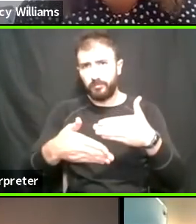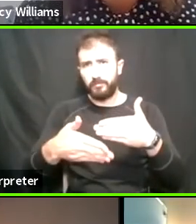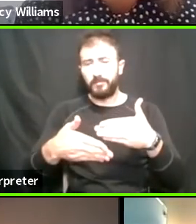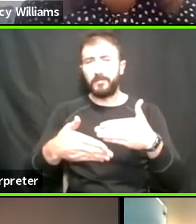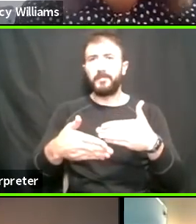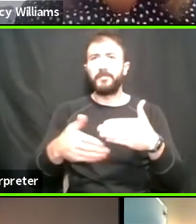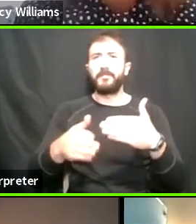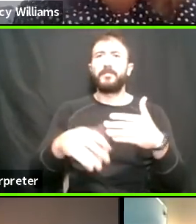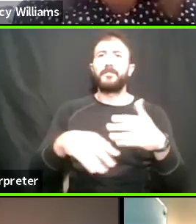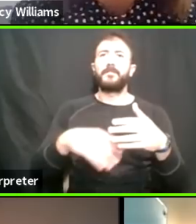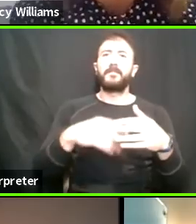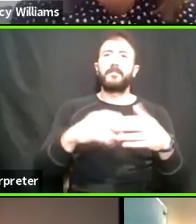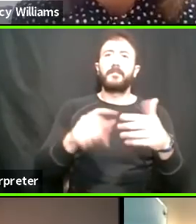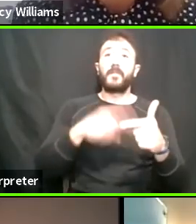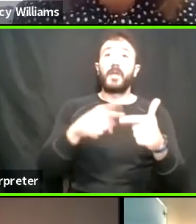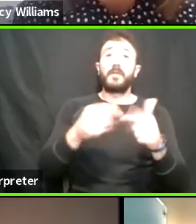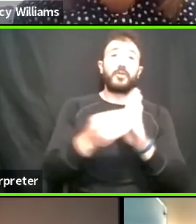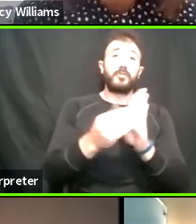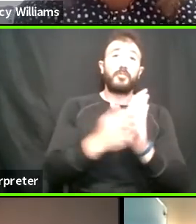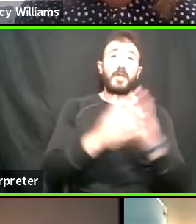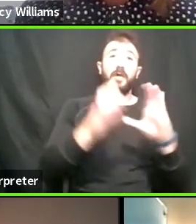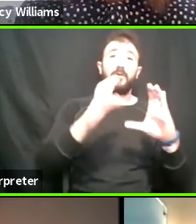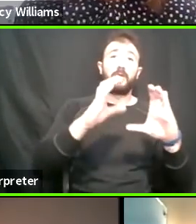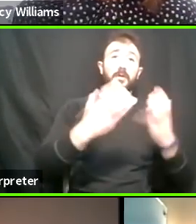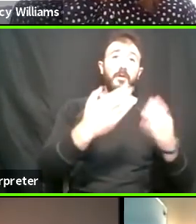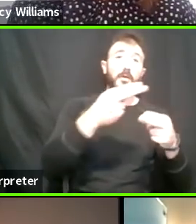both of them are just simple. It's